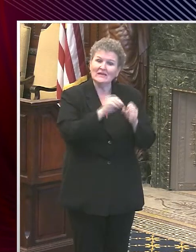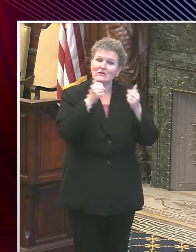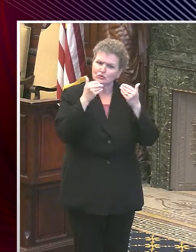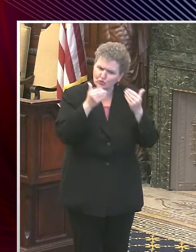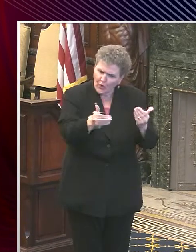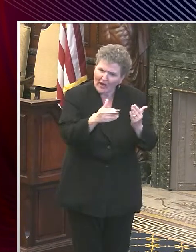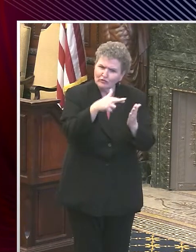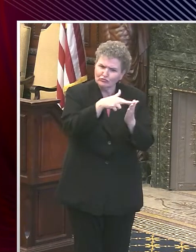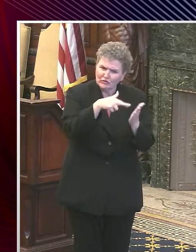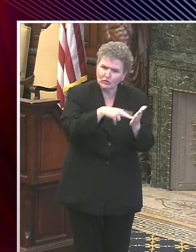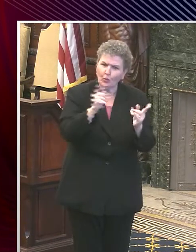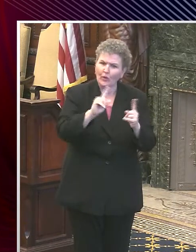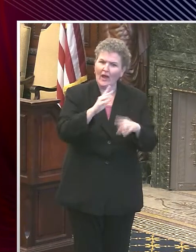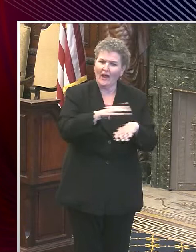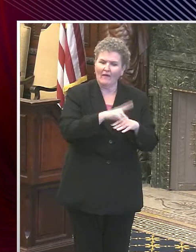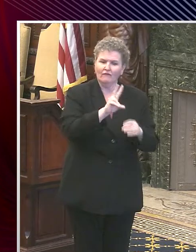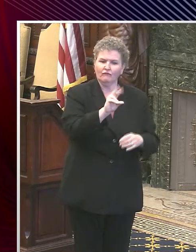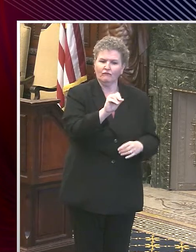visiting